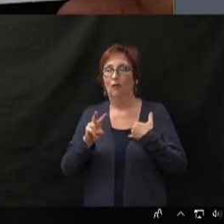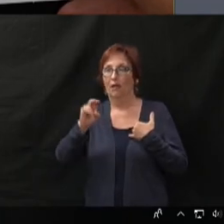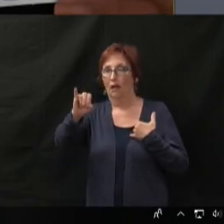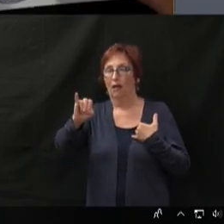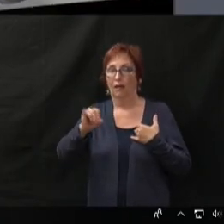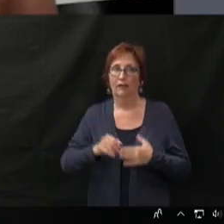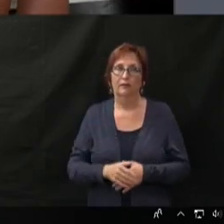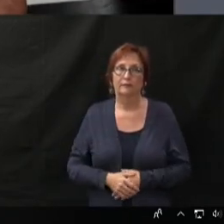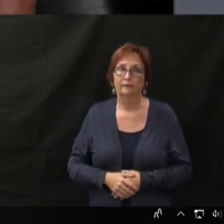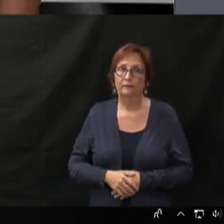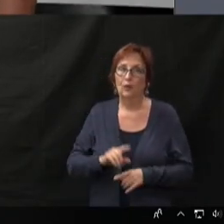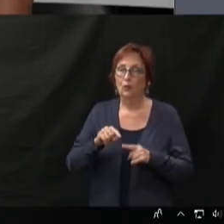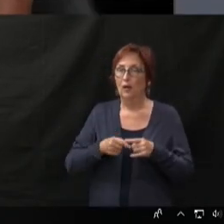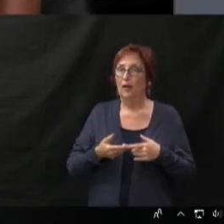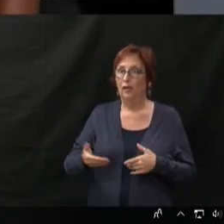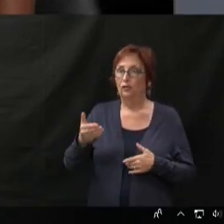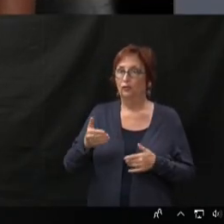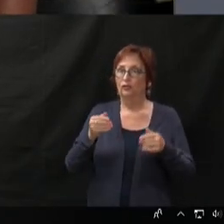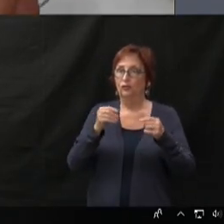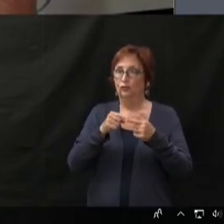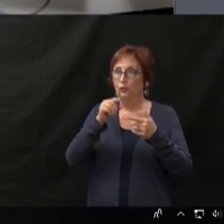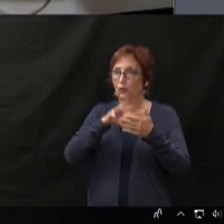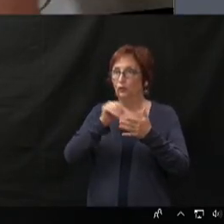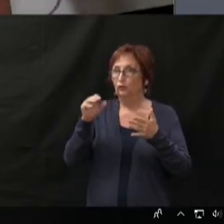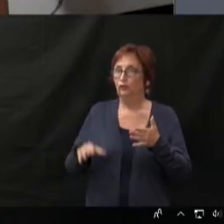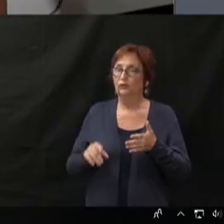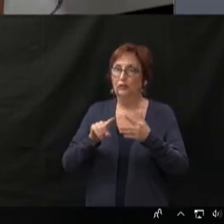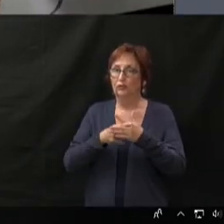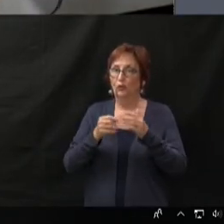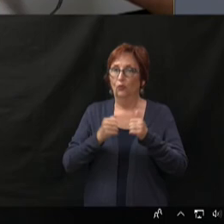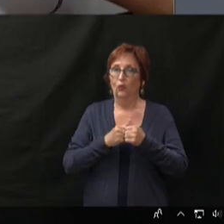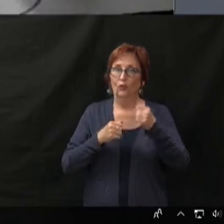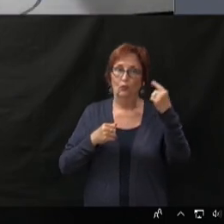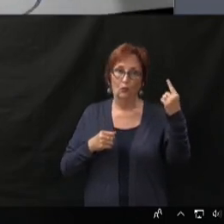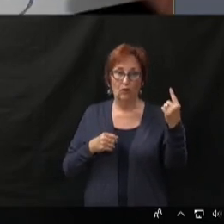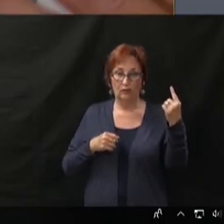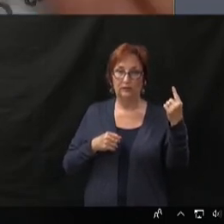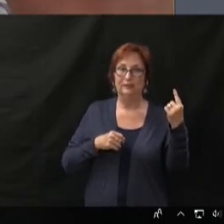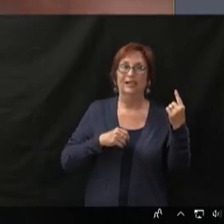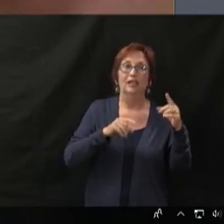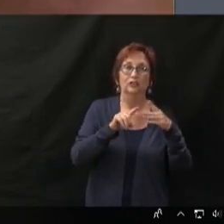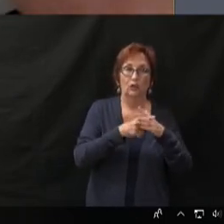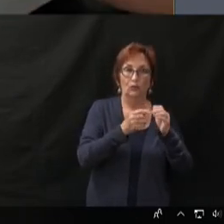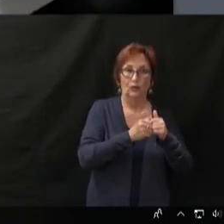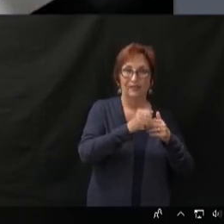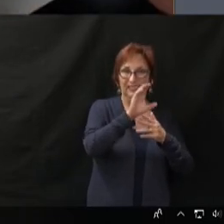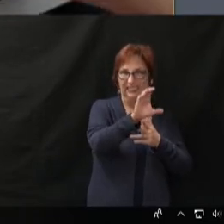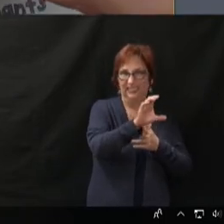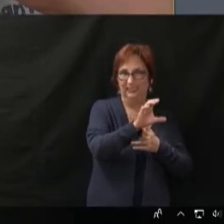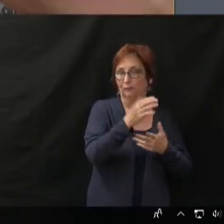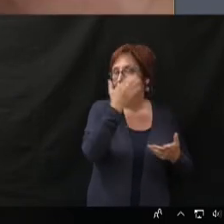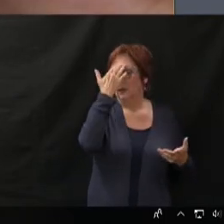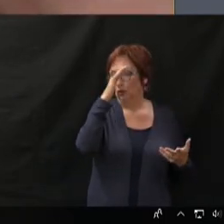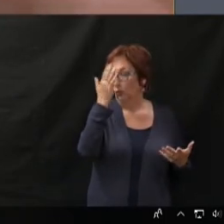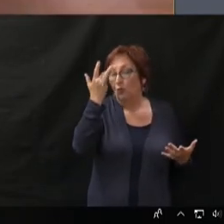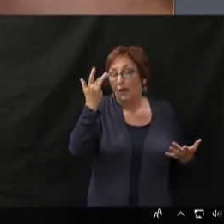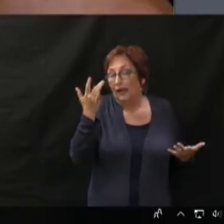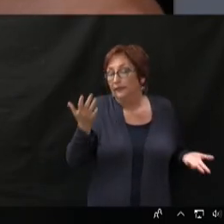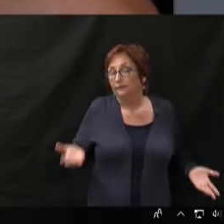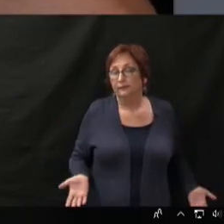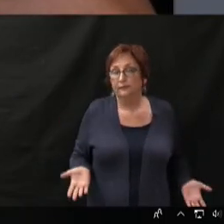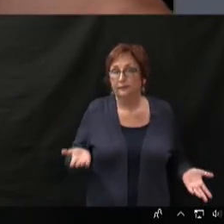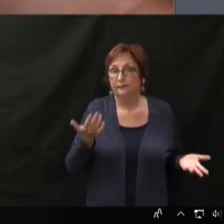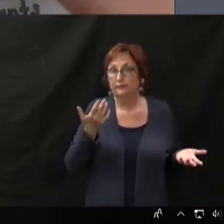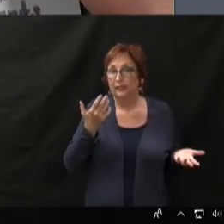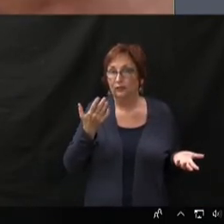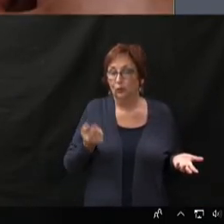one. And I start with a C. I don't know why, I just do.